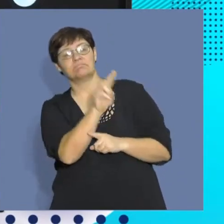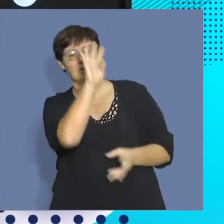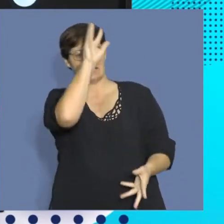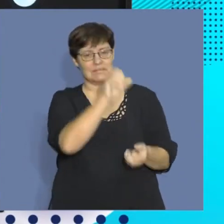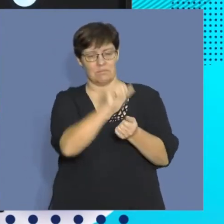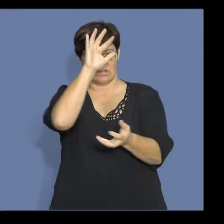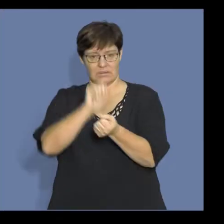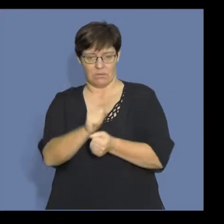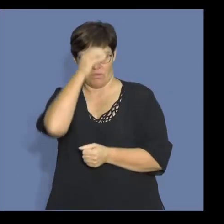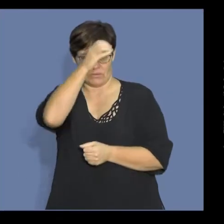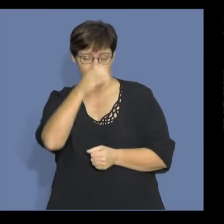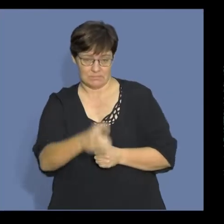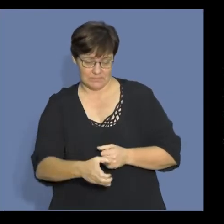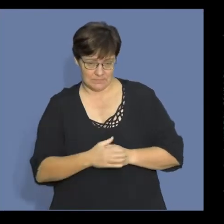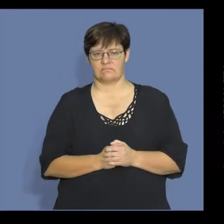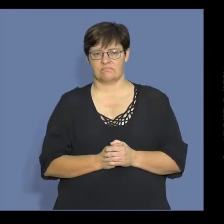these.